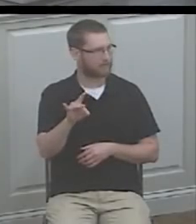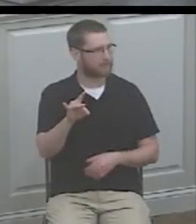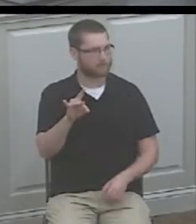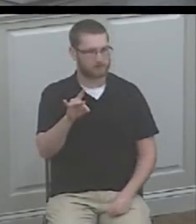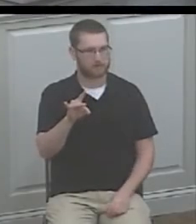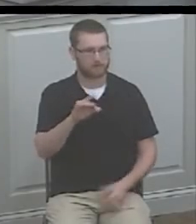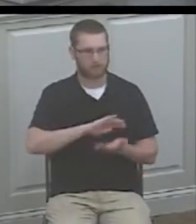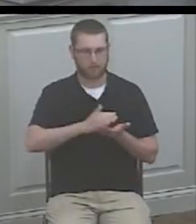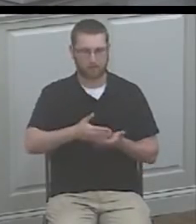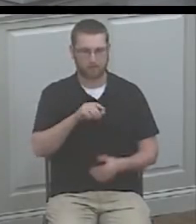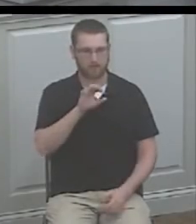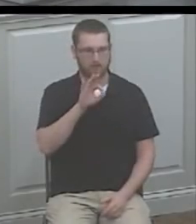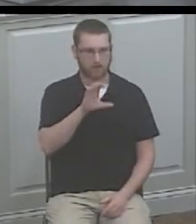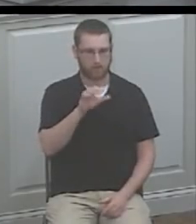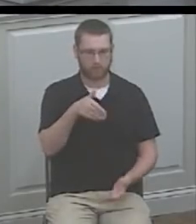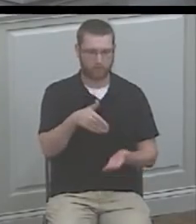2018, amount of